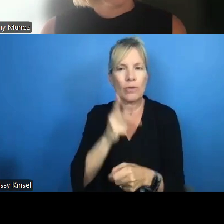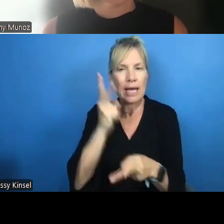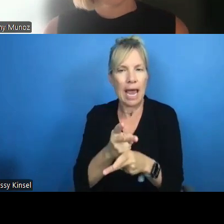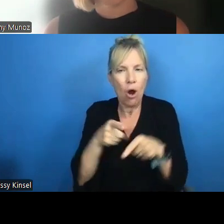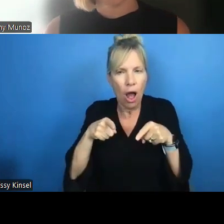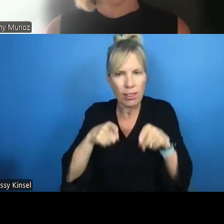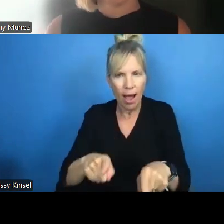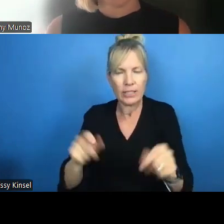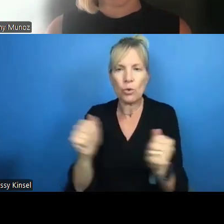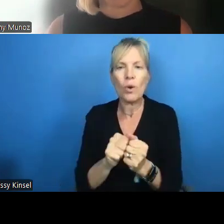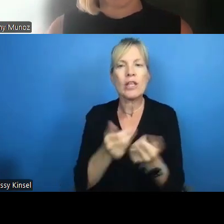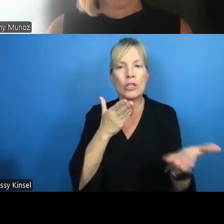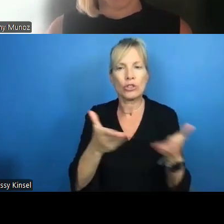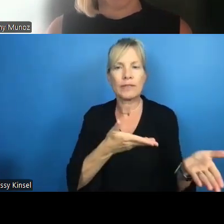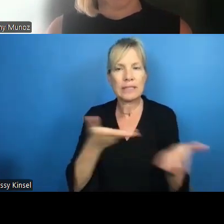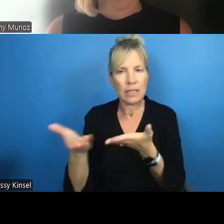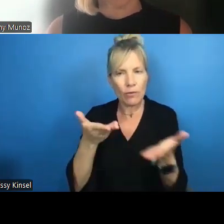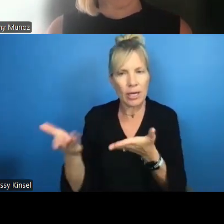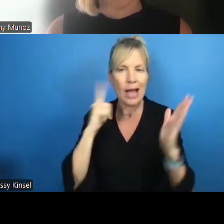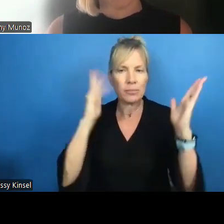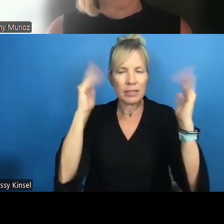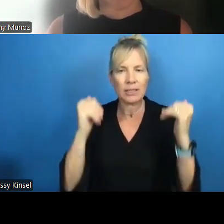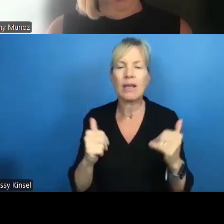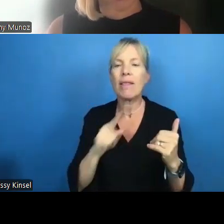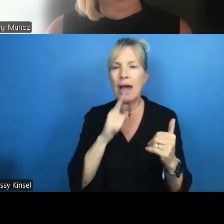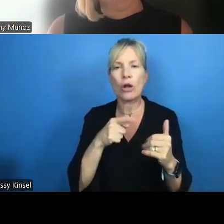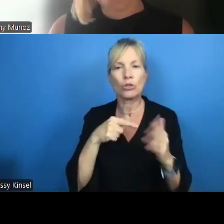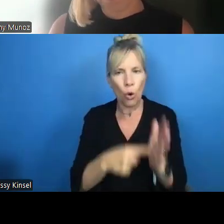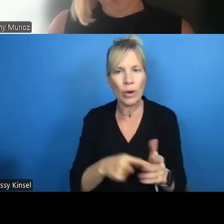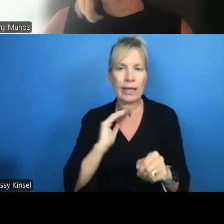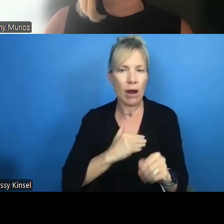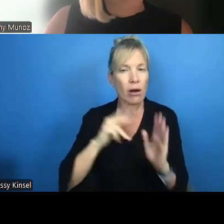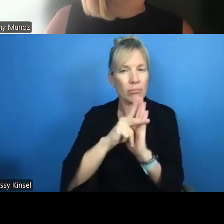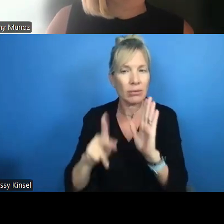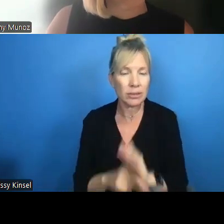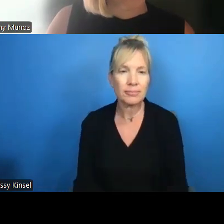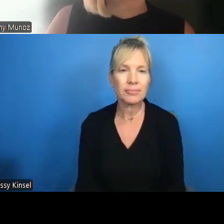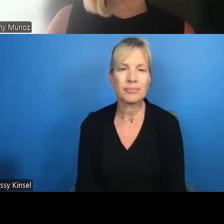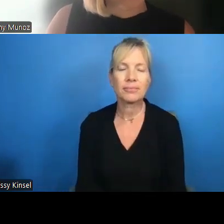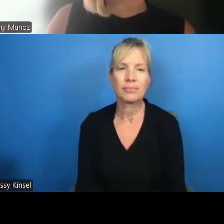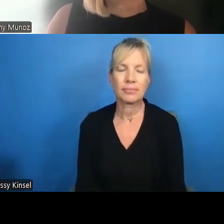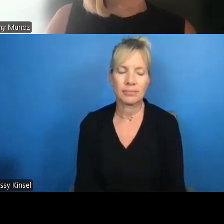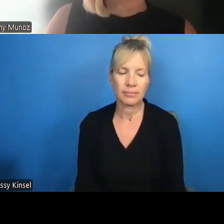aligns with the service delivery expectations outlined in these policies.